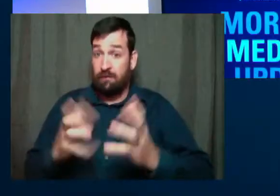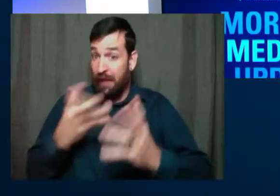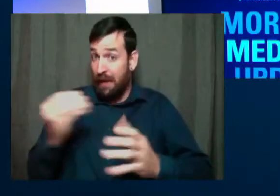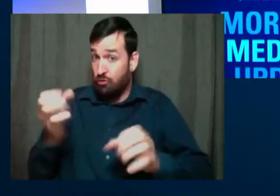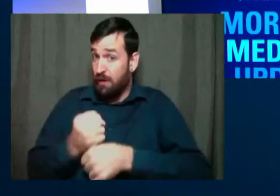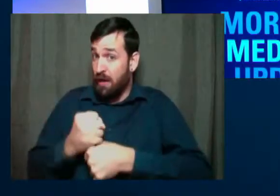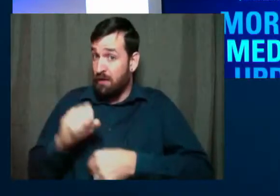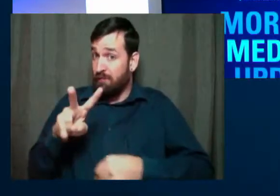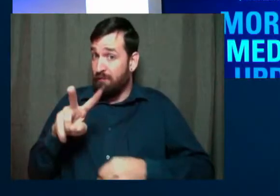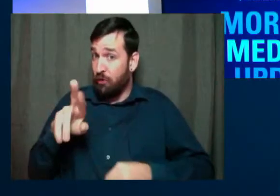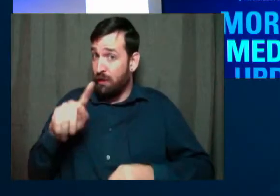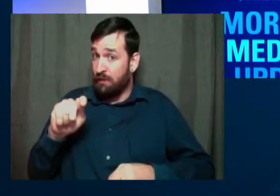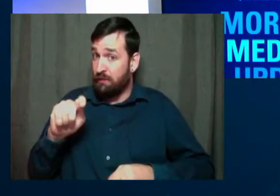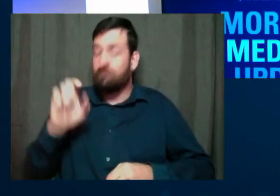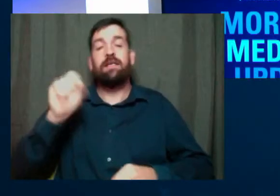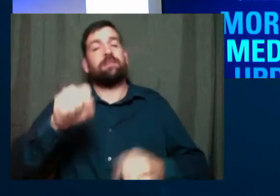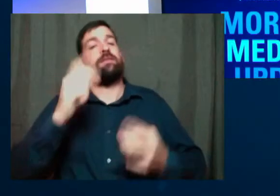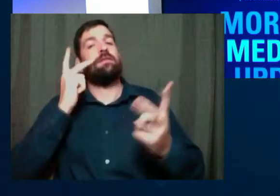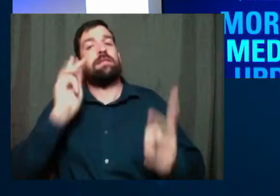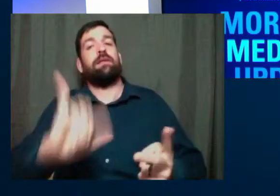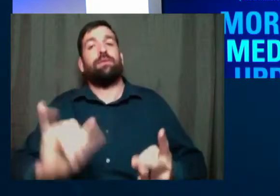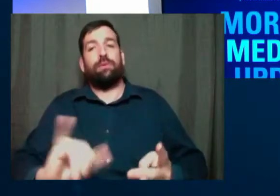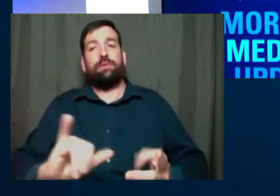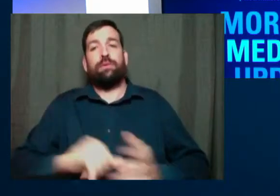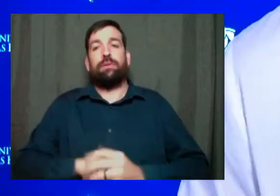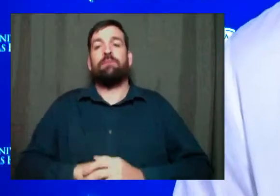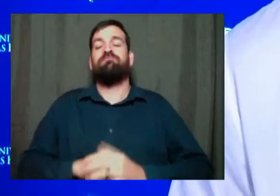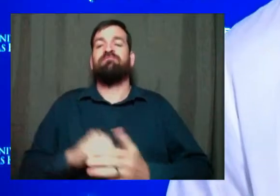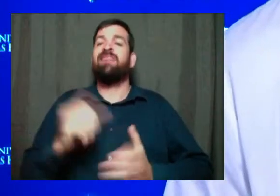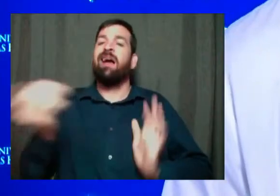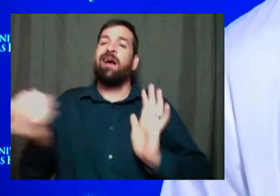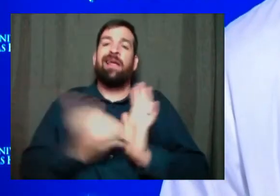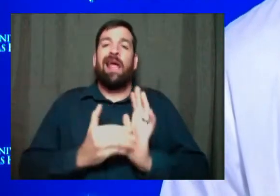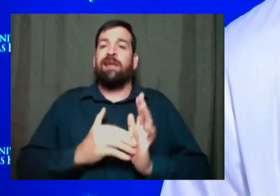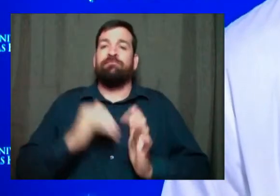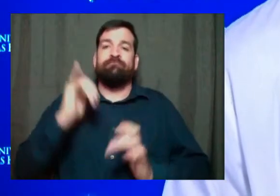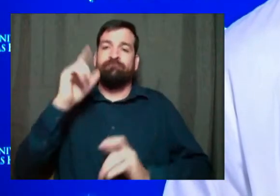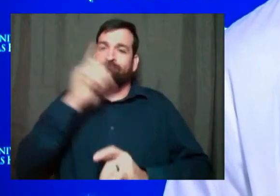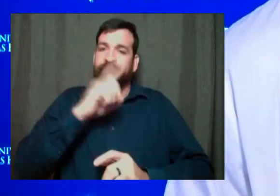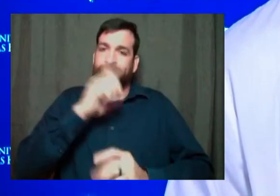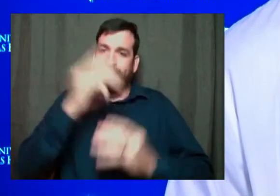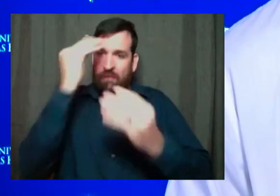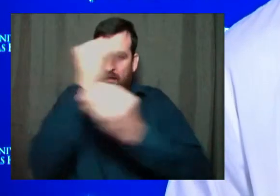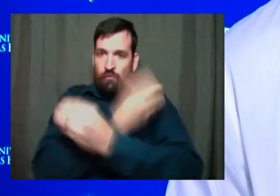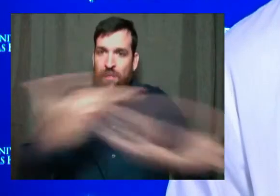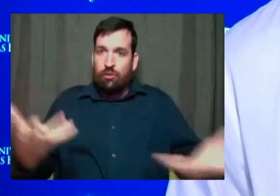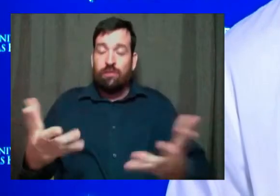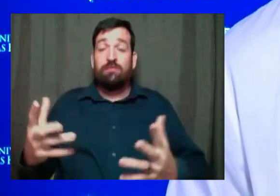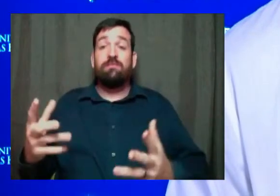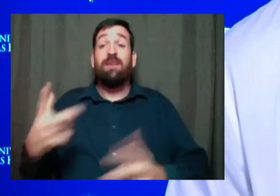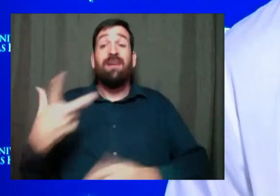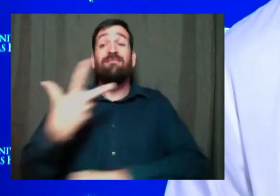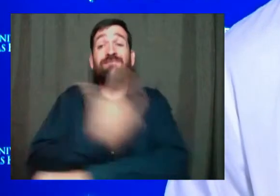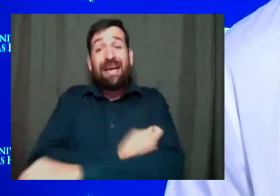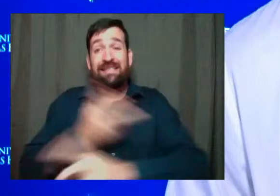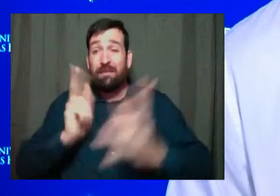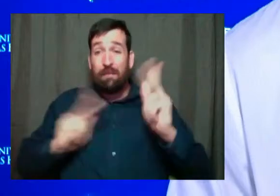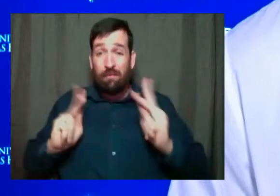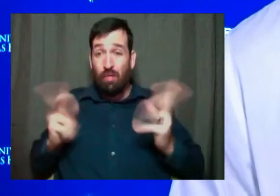that too. That is another misinformation campaign. Vaccinated people are not more risk of creating